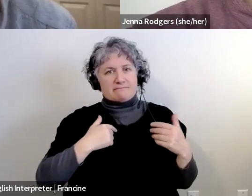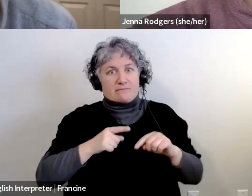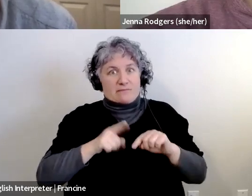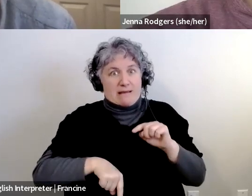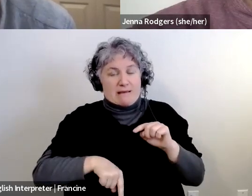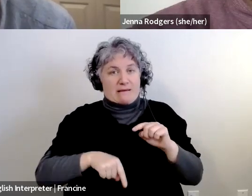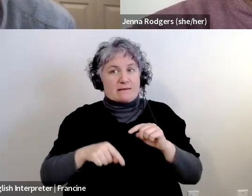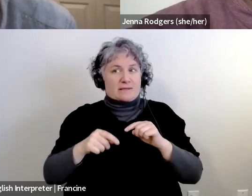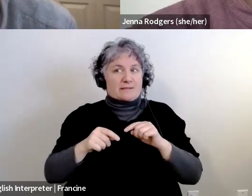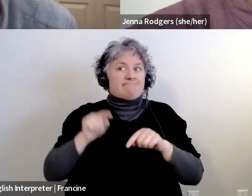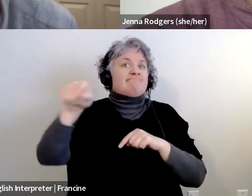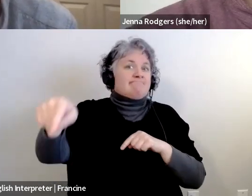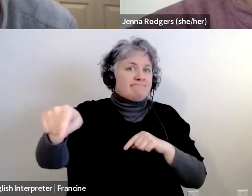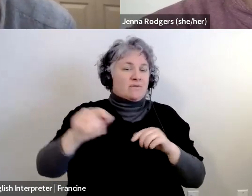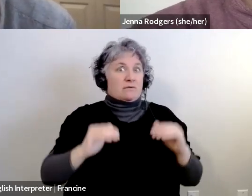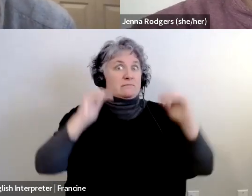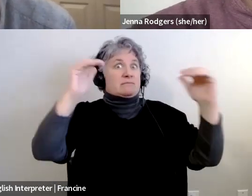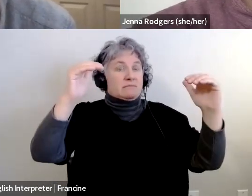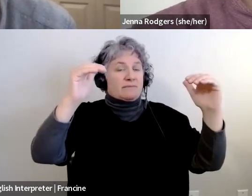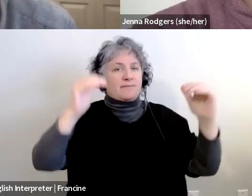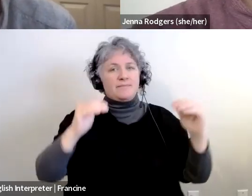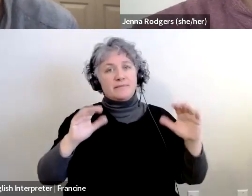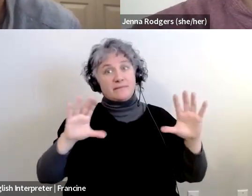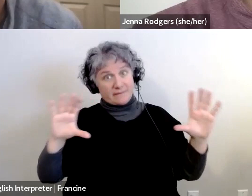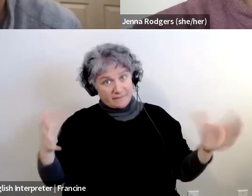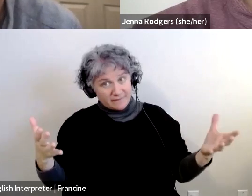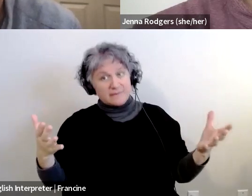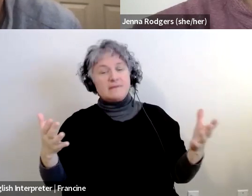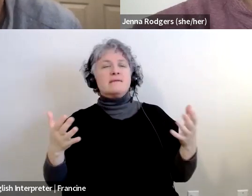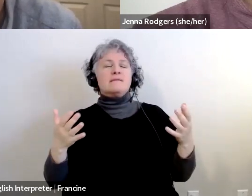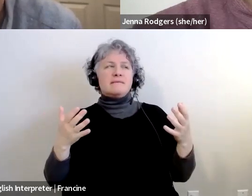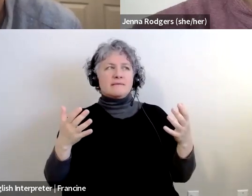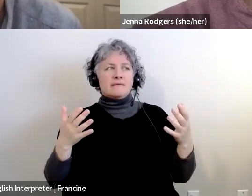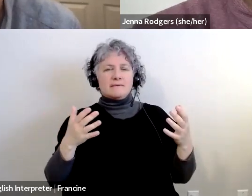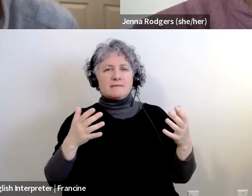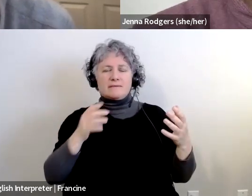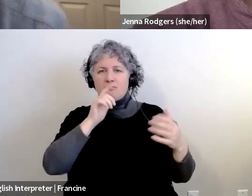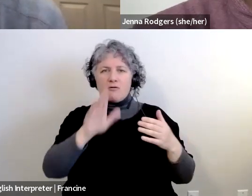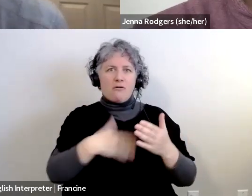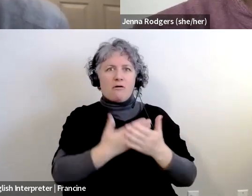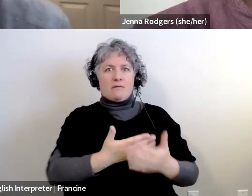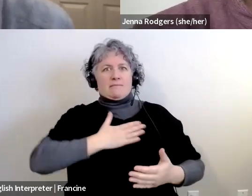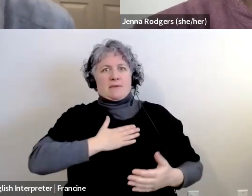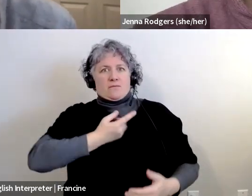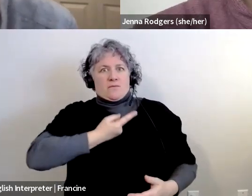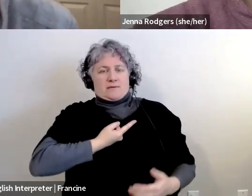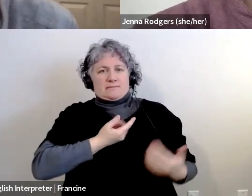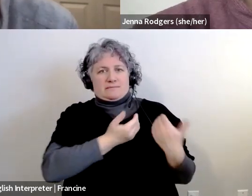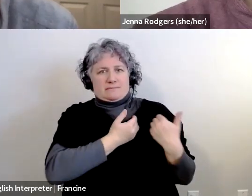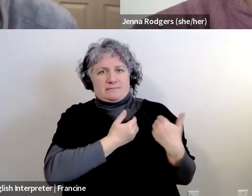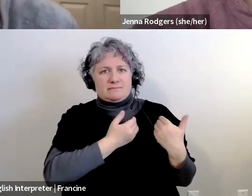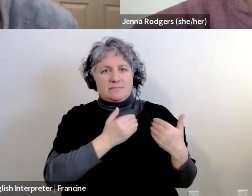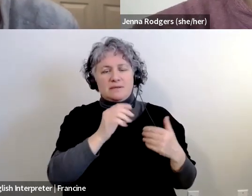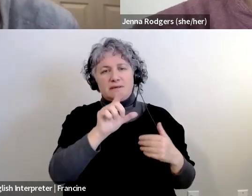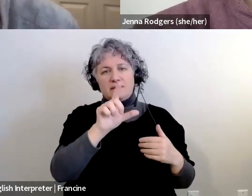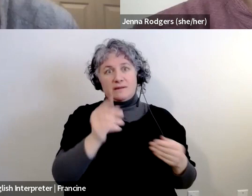can have. That's why collectively, again, we can not have to step in and try and do it all for folks. And also knowing that, yeah, the role of the liaison is